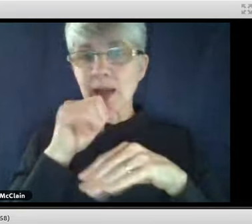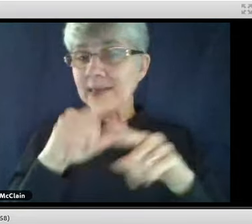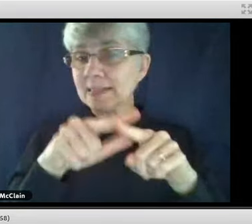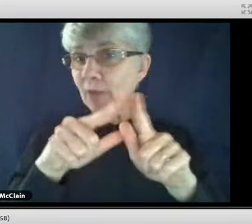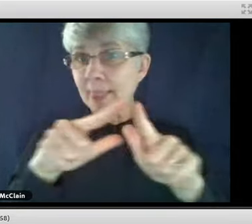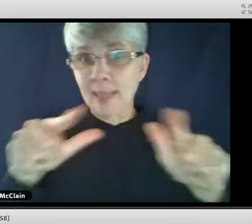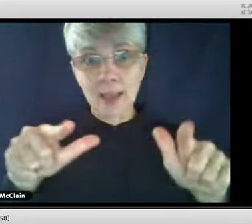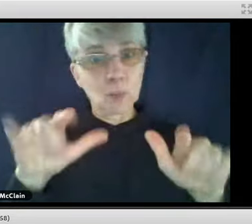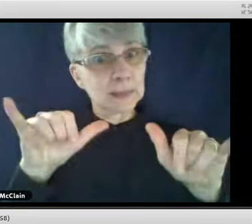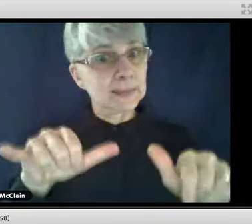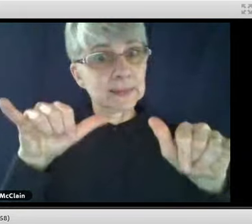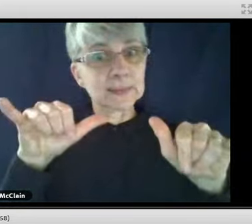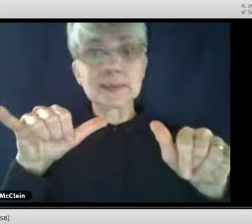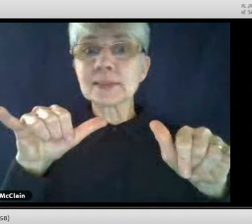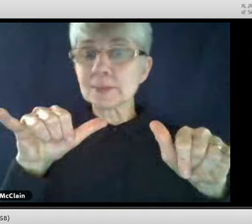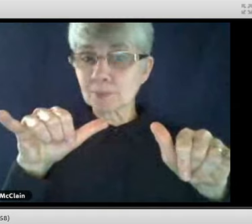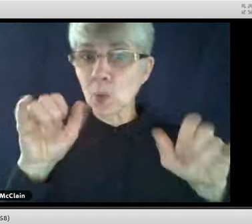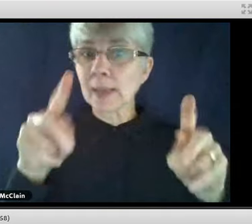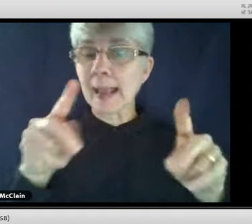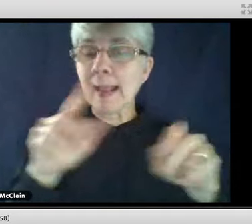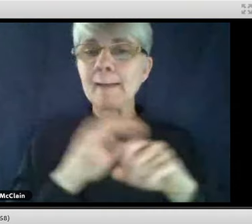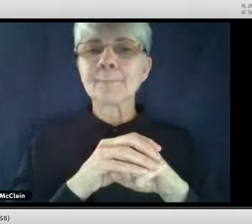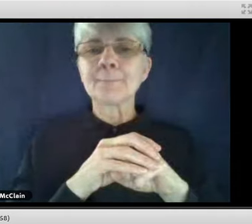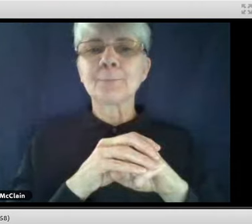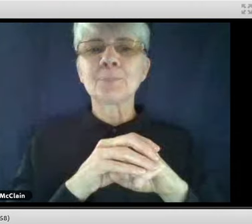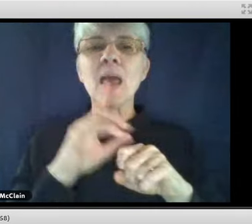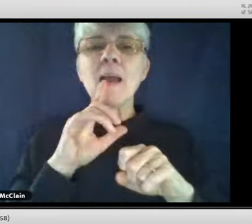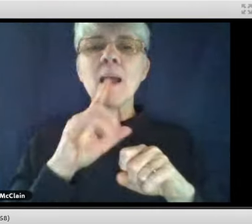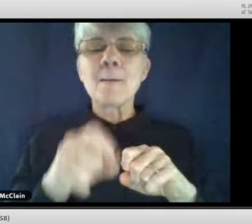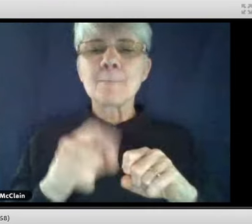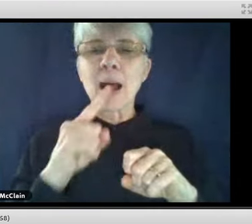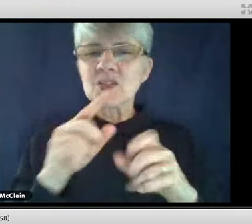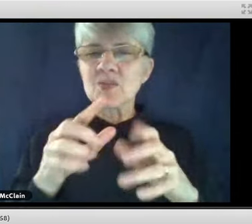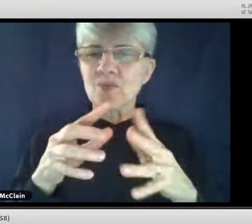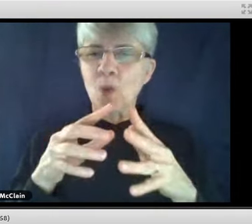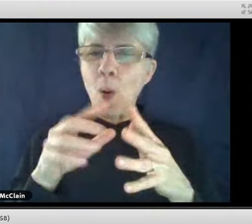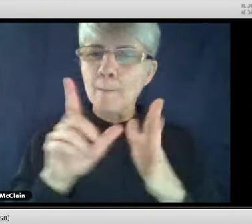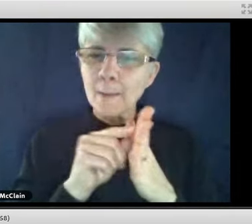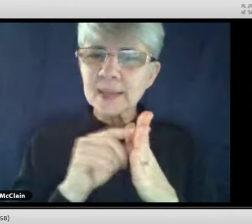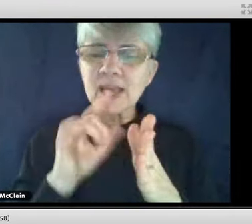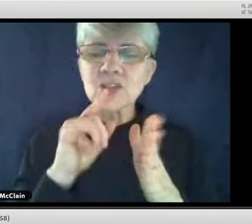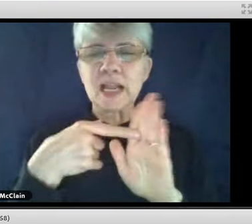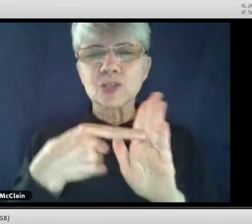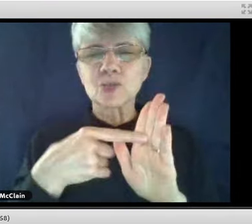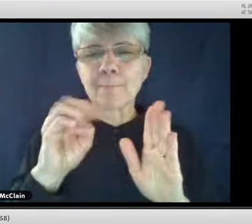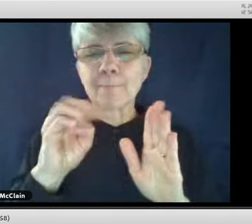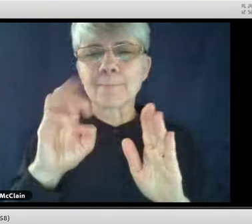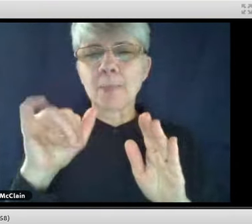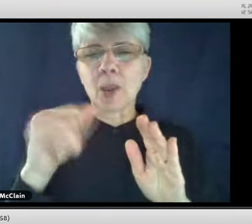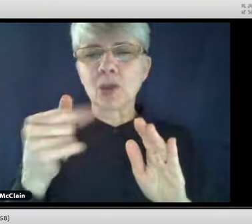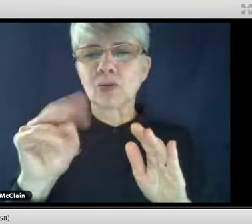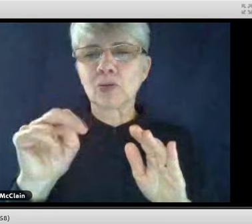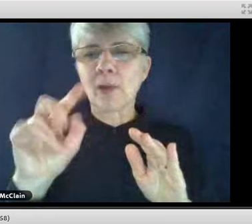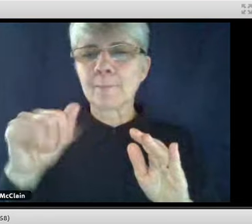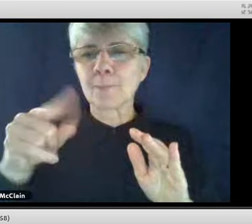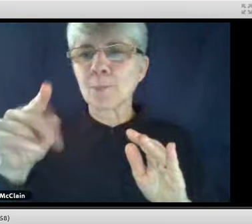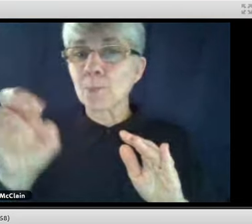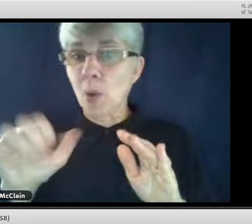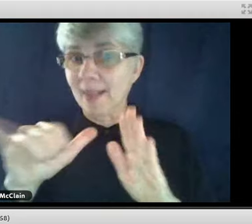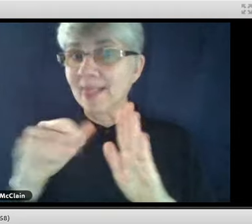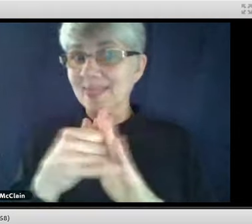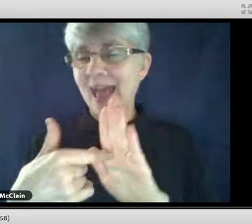It's a different dialect, perhaps. It's revised for American publication and illustrated by Mary Grandpere.